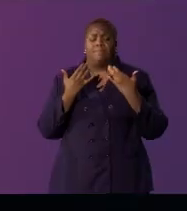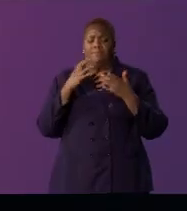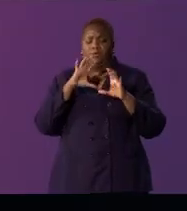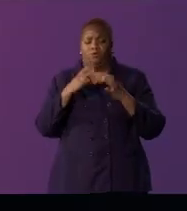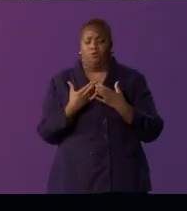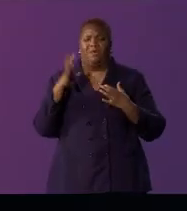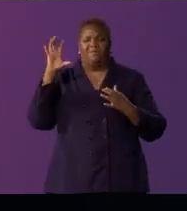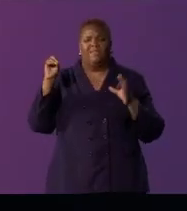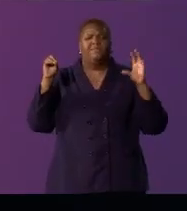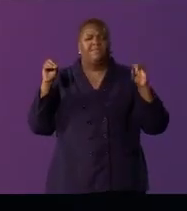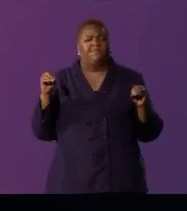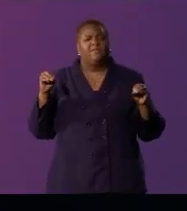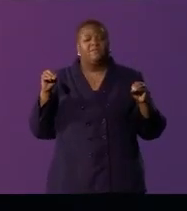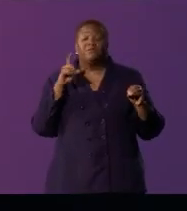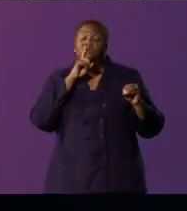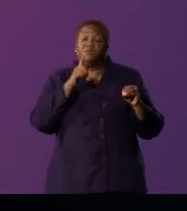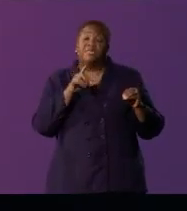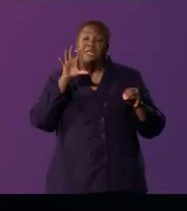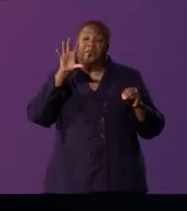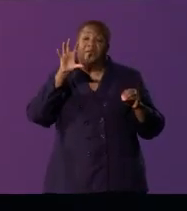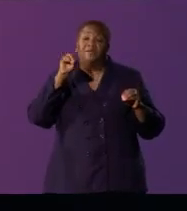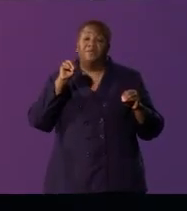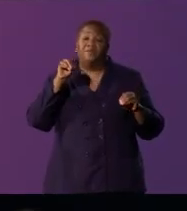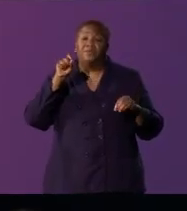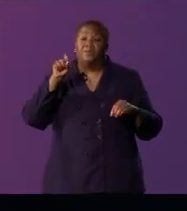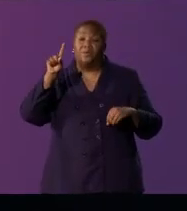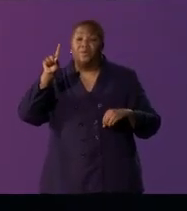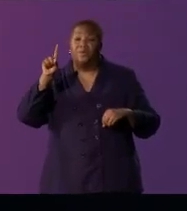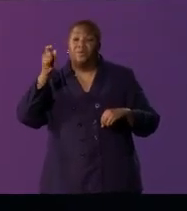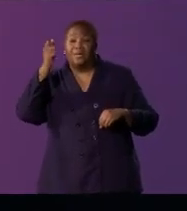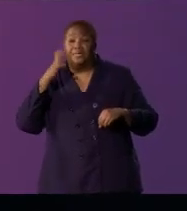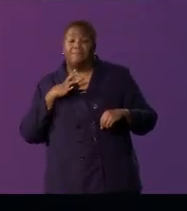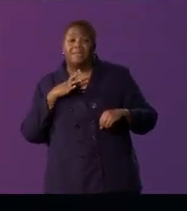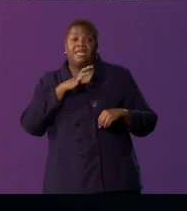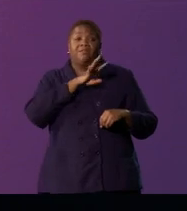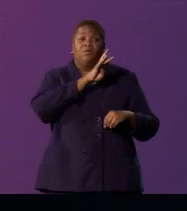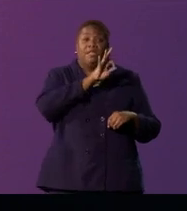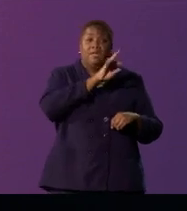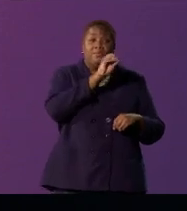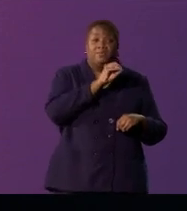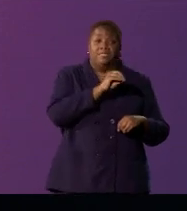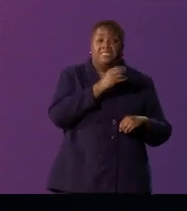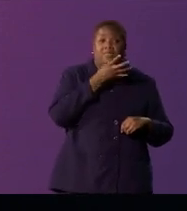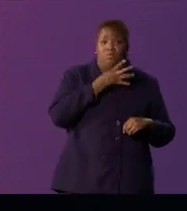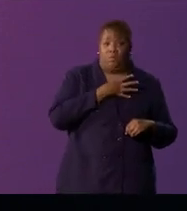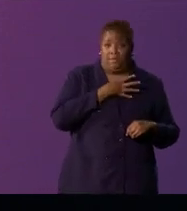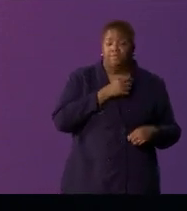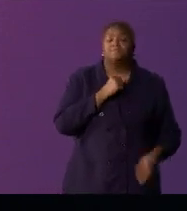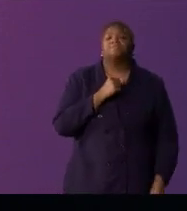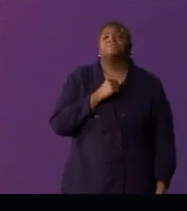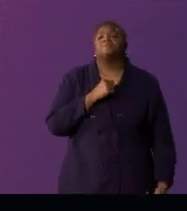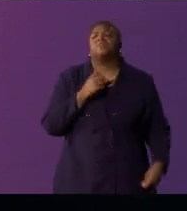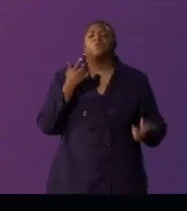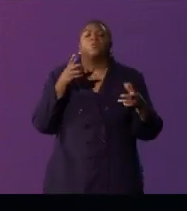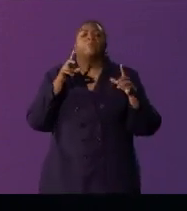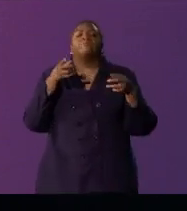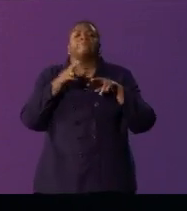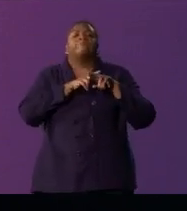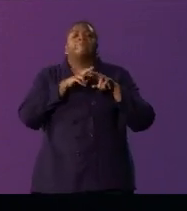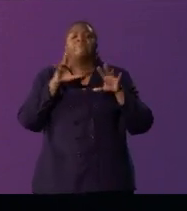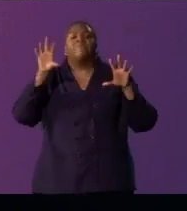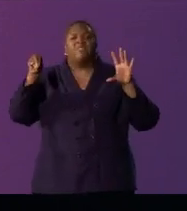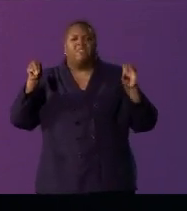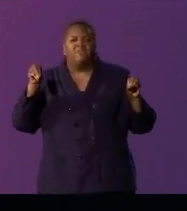male, female. It's actually 50.1 male and 49.9 female. But let's say it's 50-50. Let's round it up and down. Here